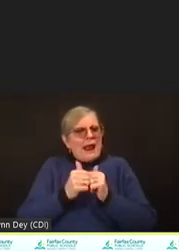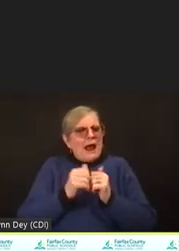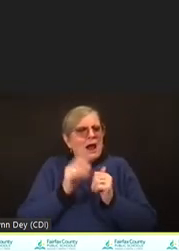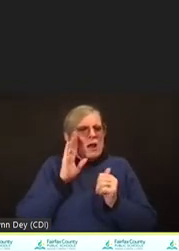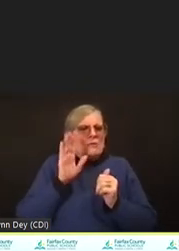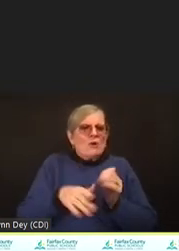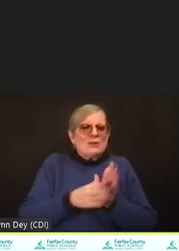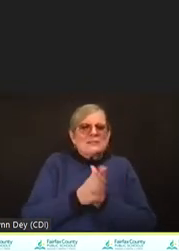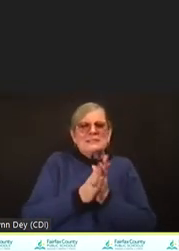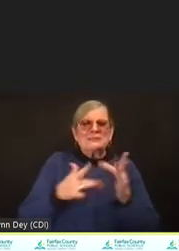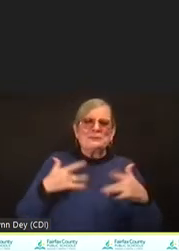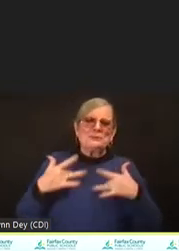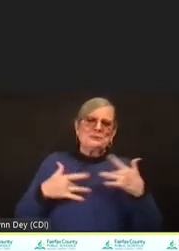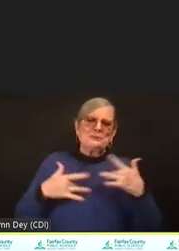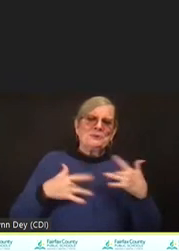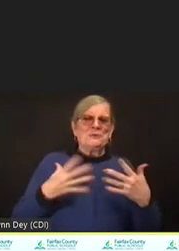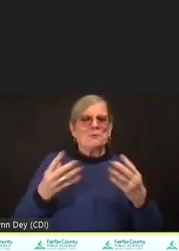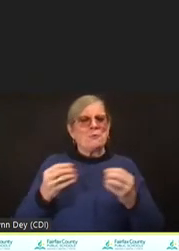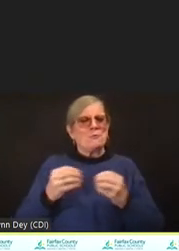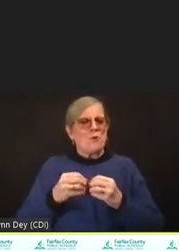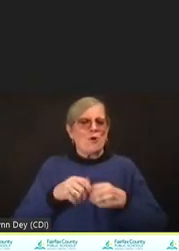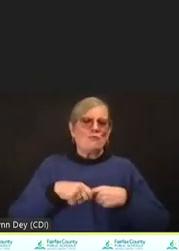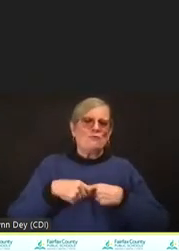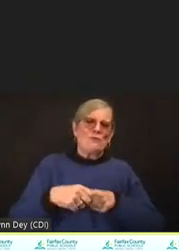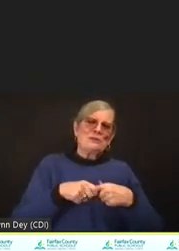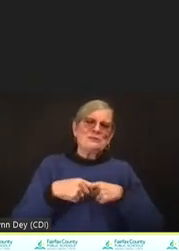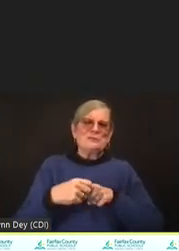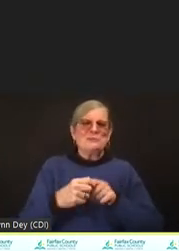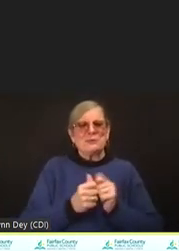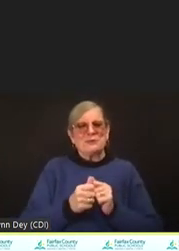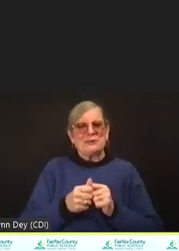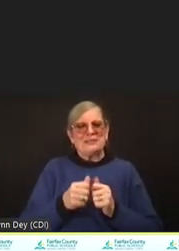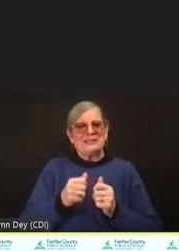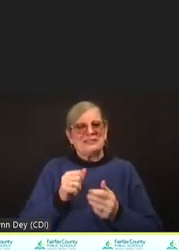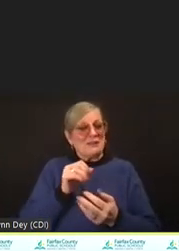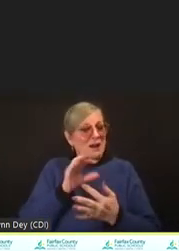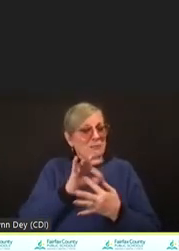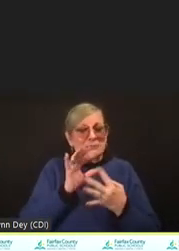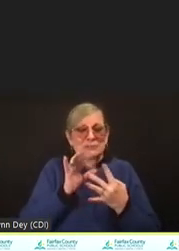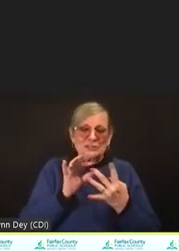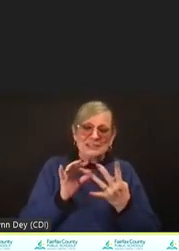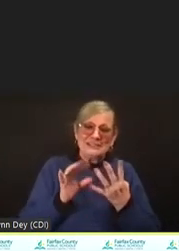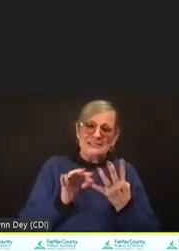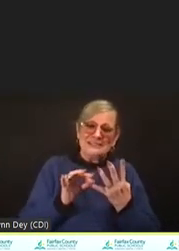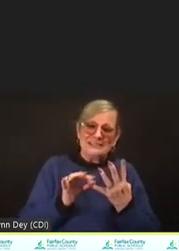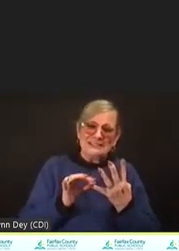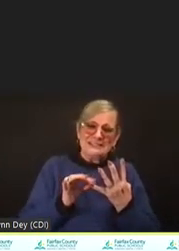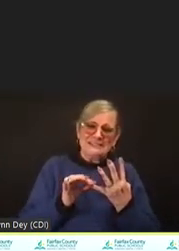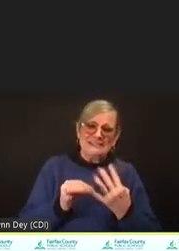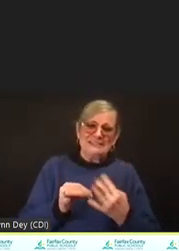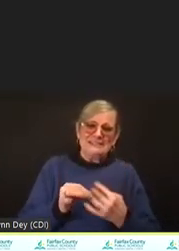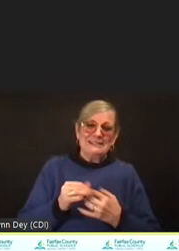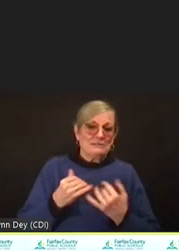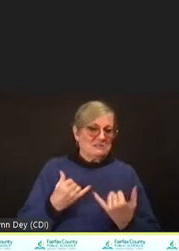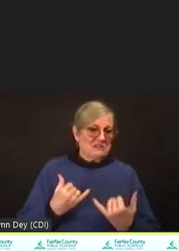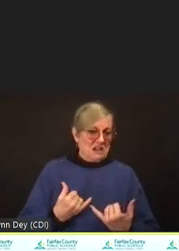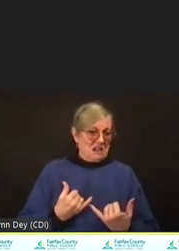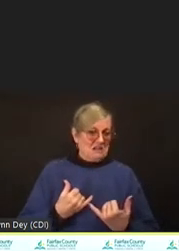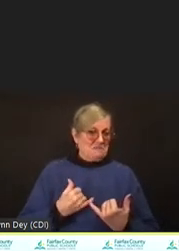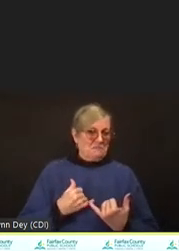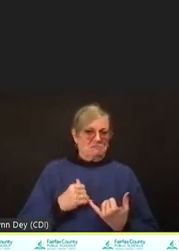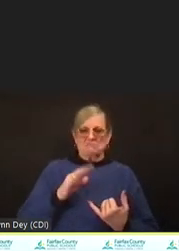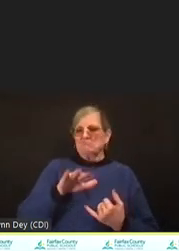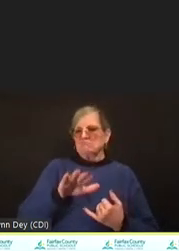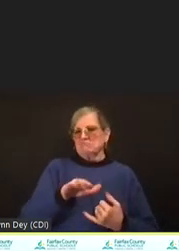more flexible mitigation strategies and more options, including options for mask wearing. But now is not the time.